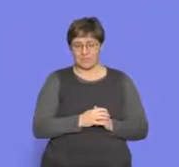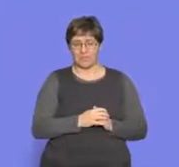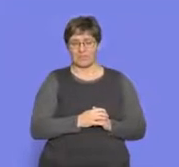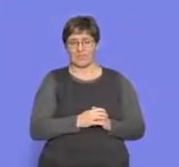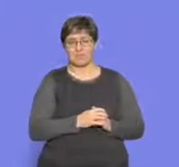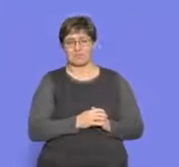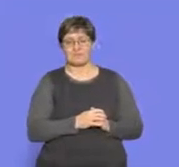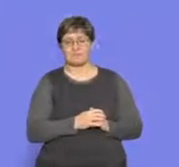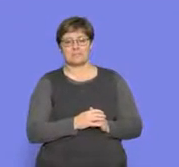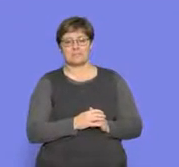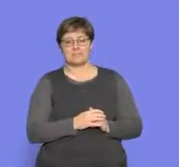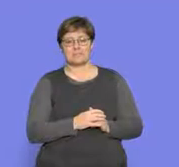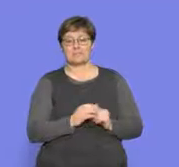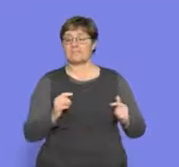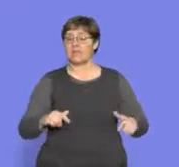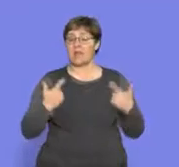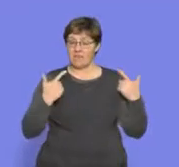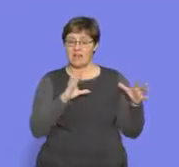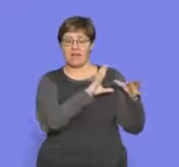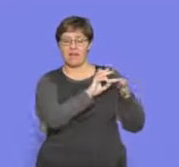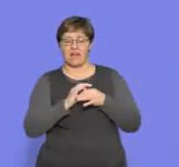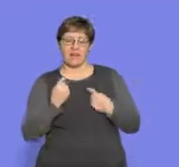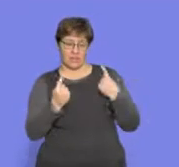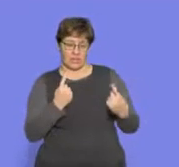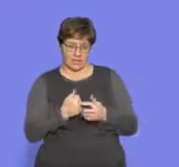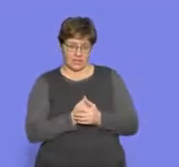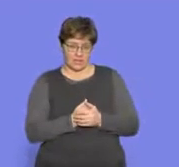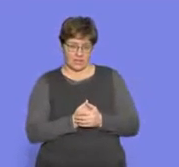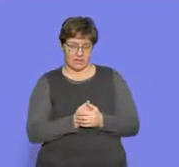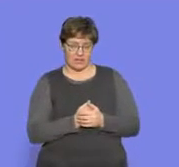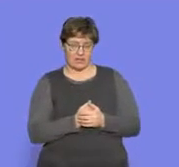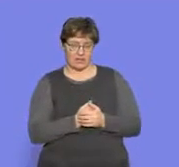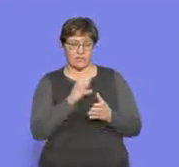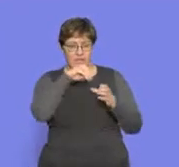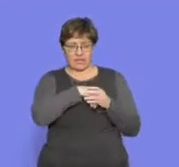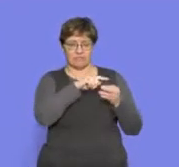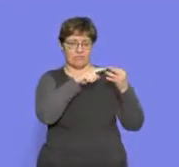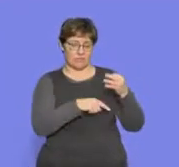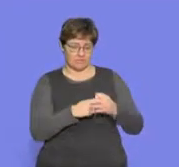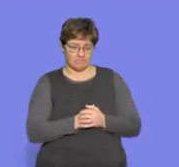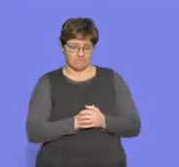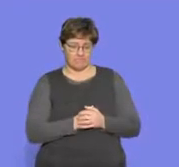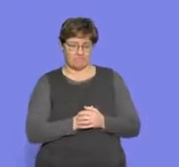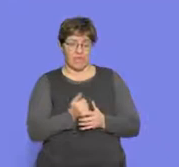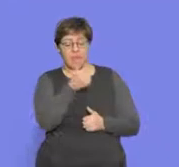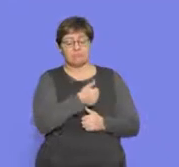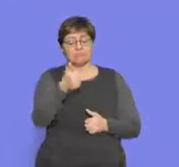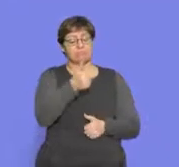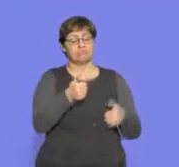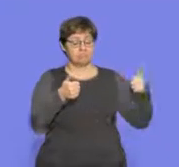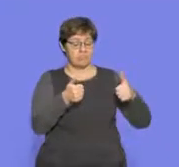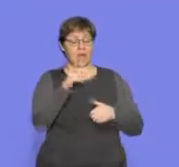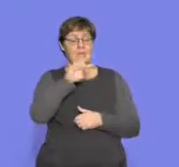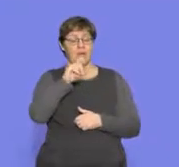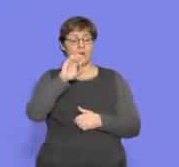that we need to look at. So life on Earth is linked to each other and the three spheres. There are two main